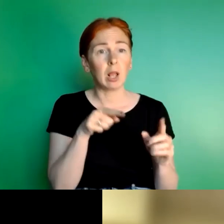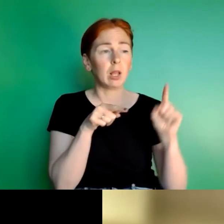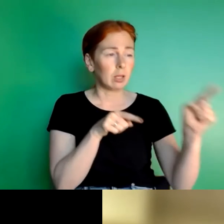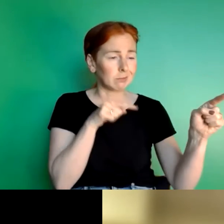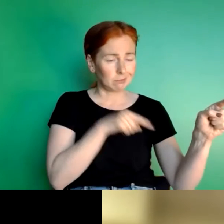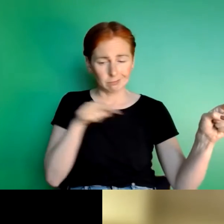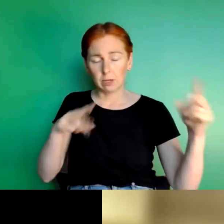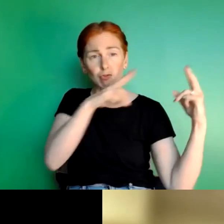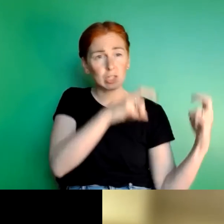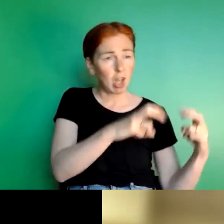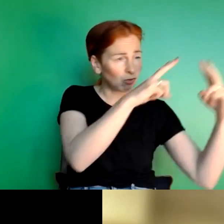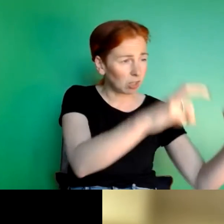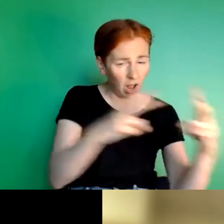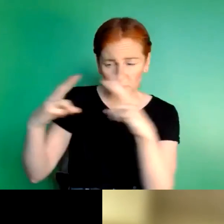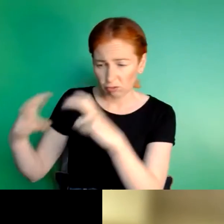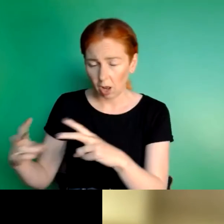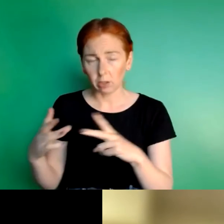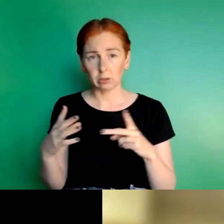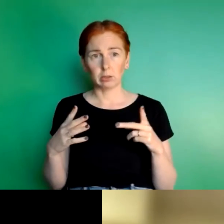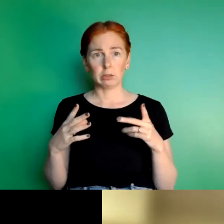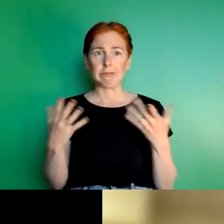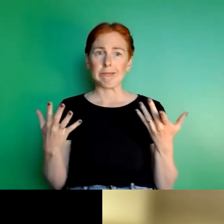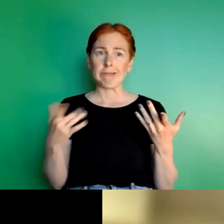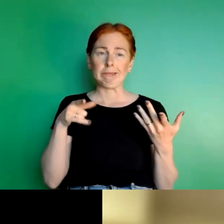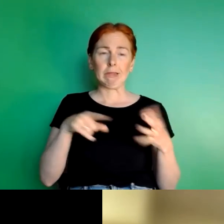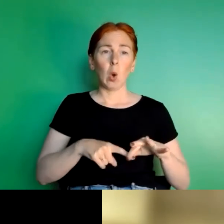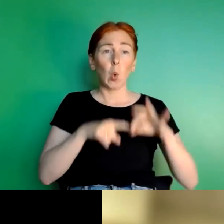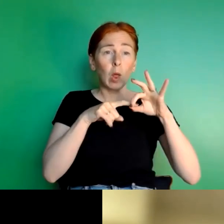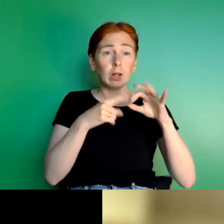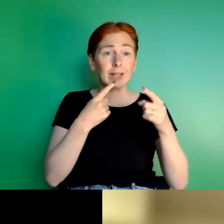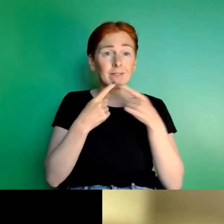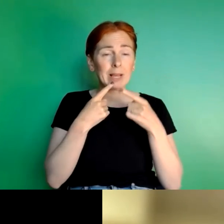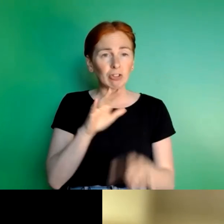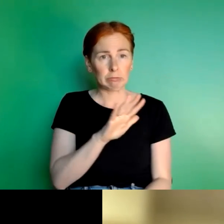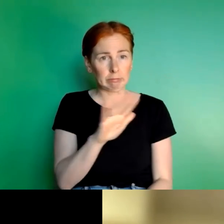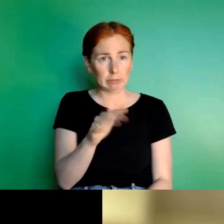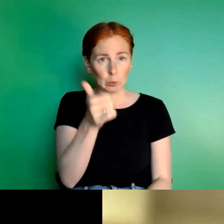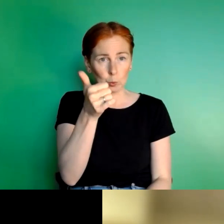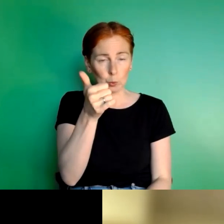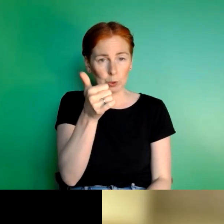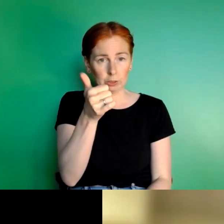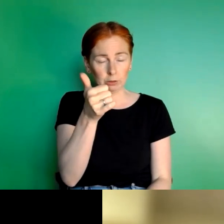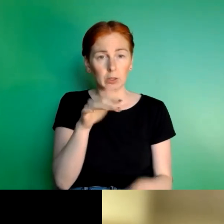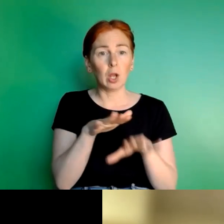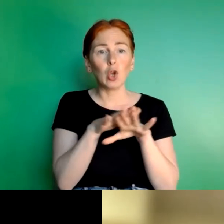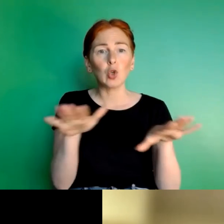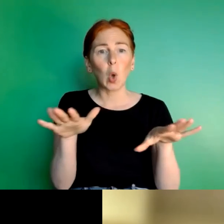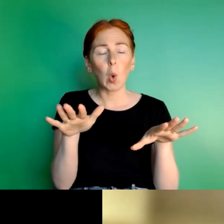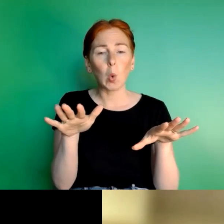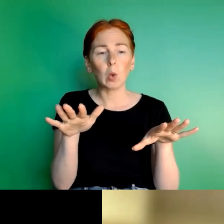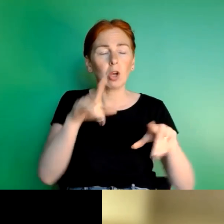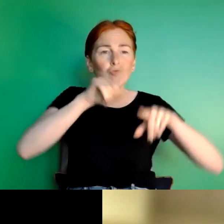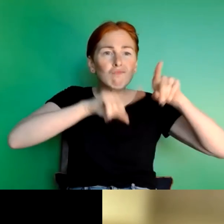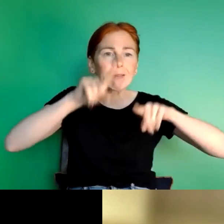really not very impressive. There are no randomized controlled clinical trials to actually test it. And so it's very difficult to